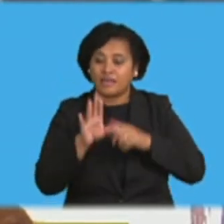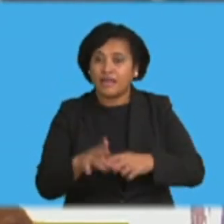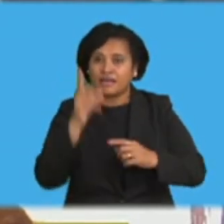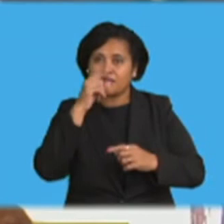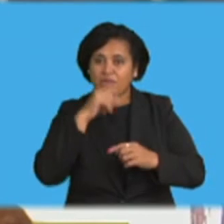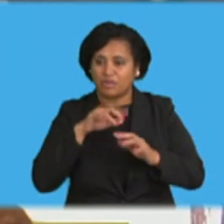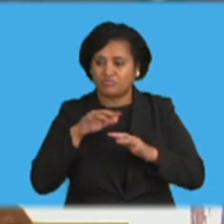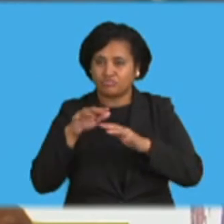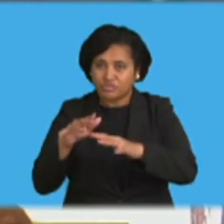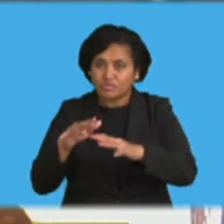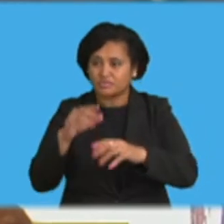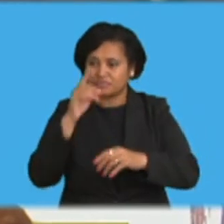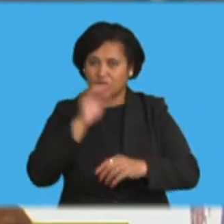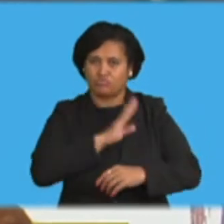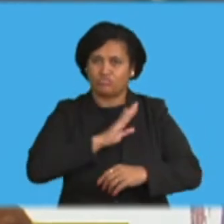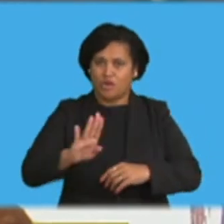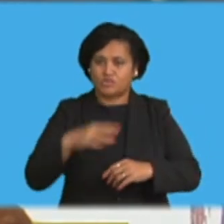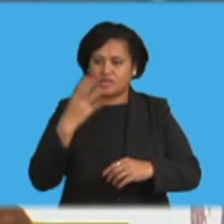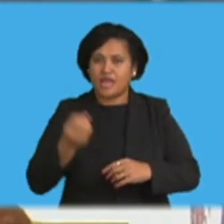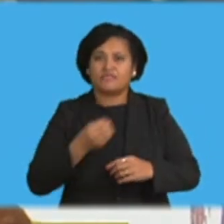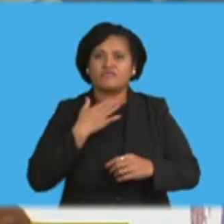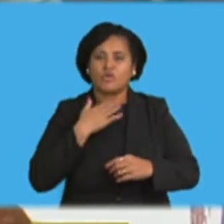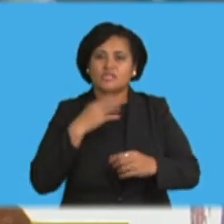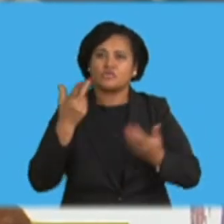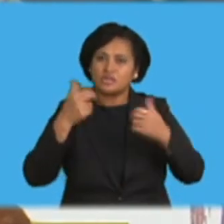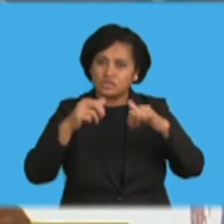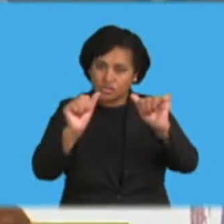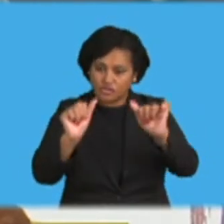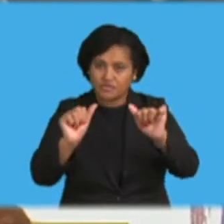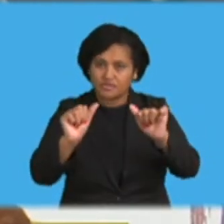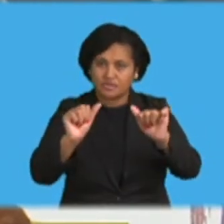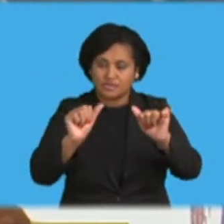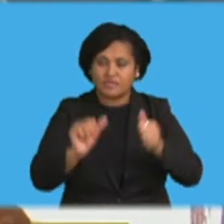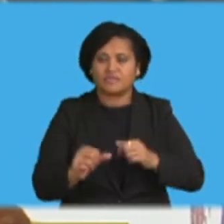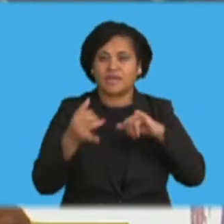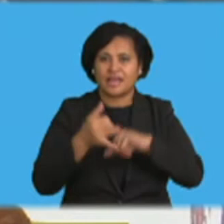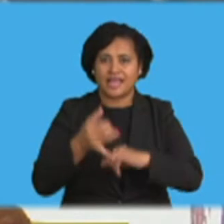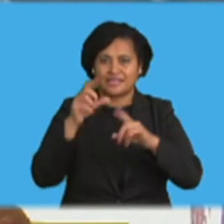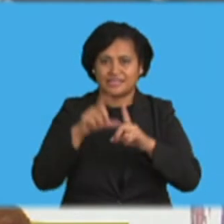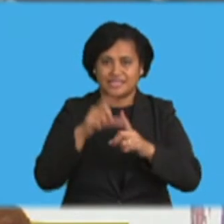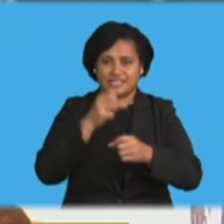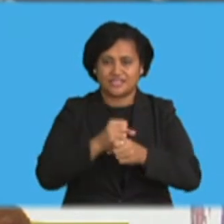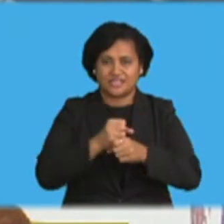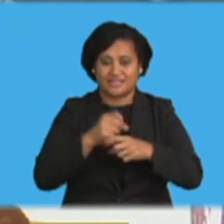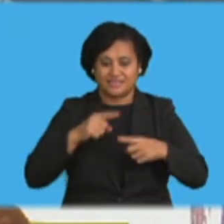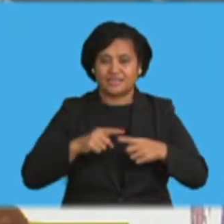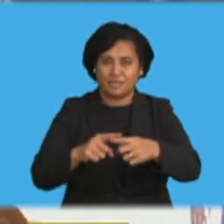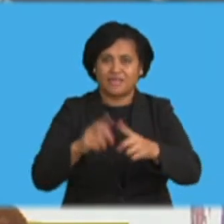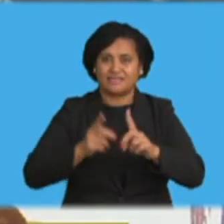global discussion towards achieving SDGs. This was therefore a potential avenue